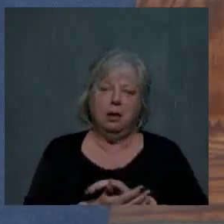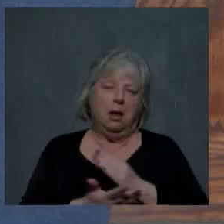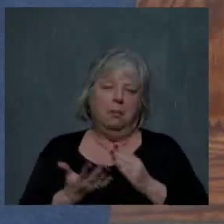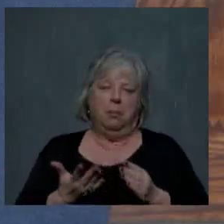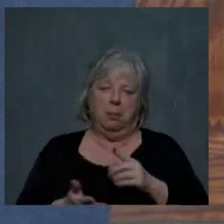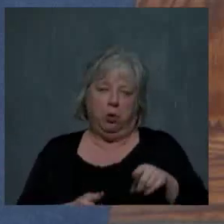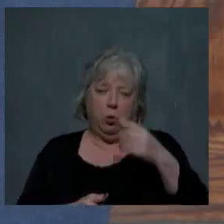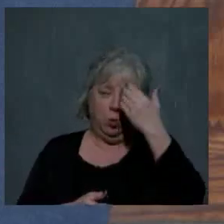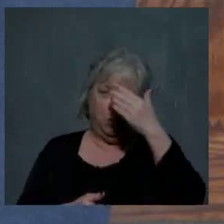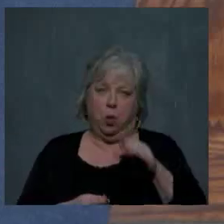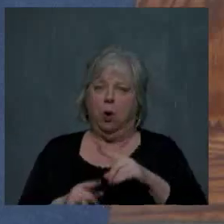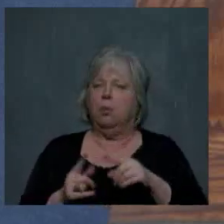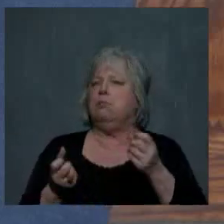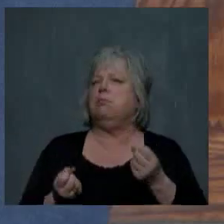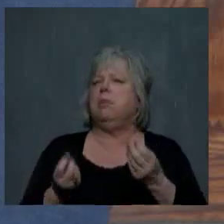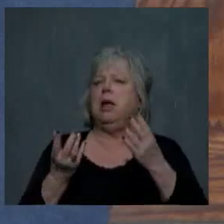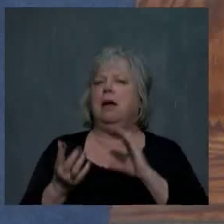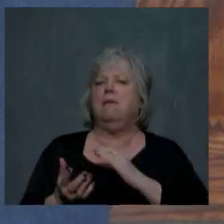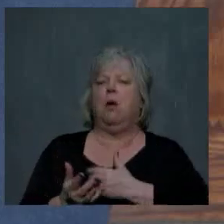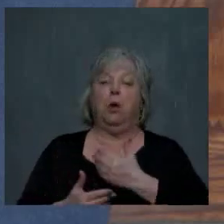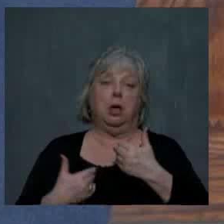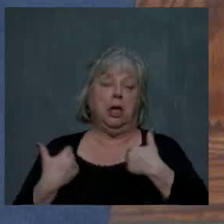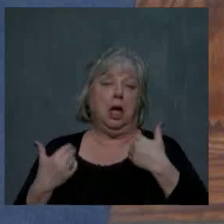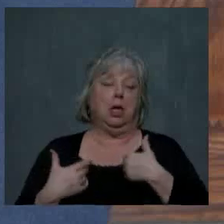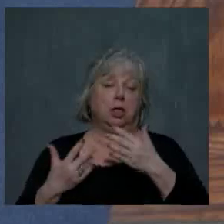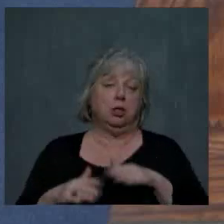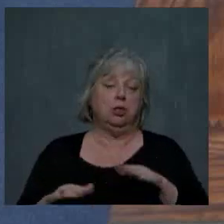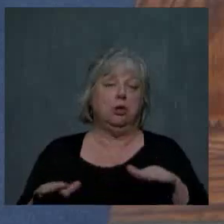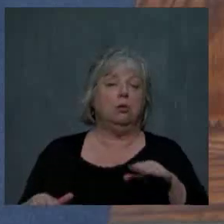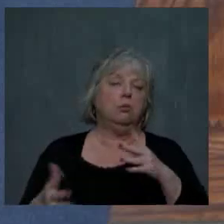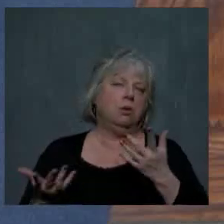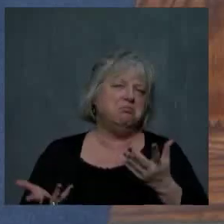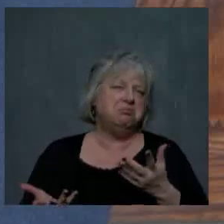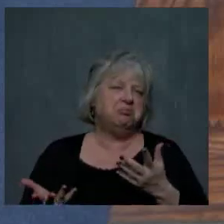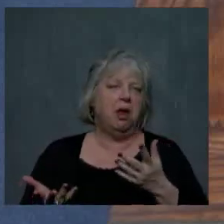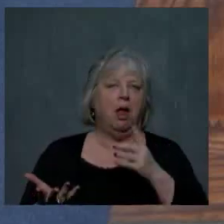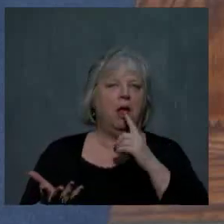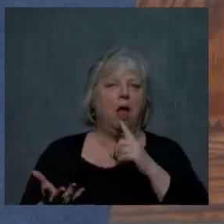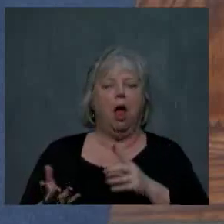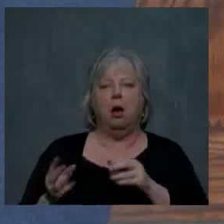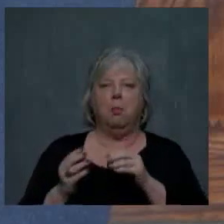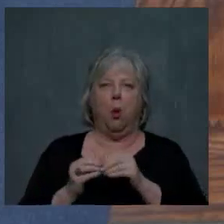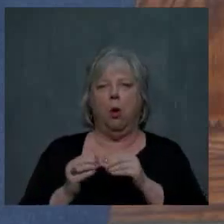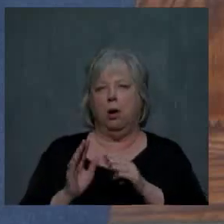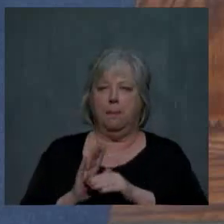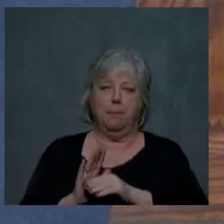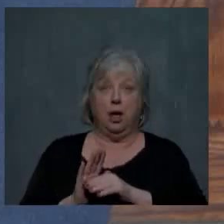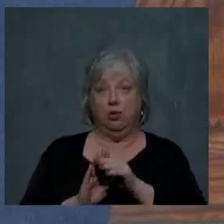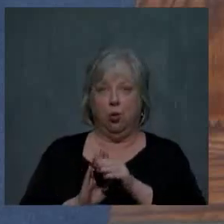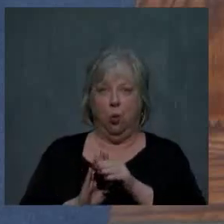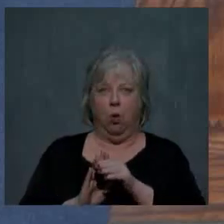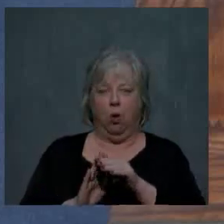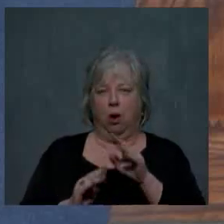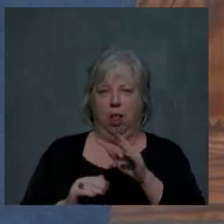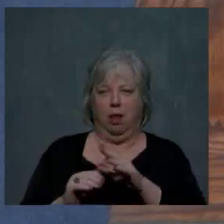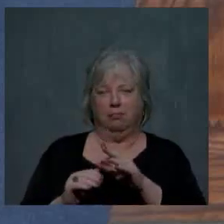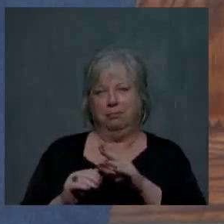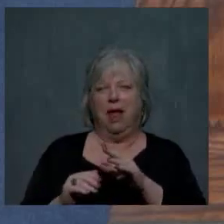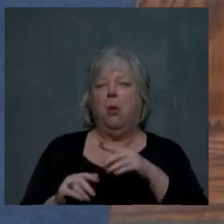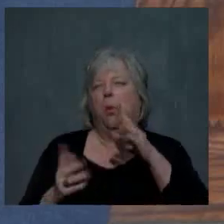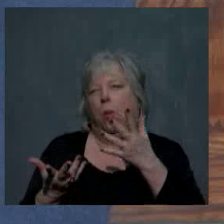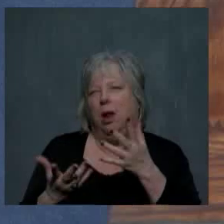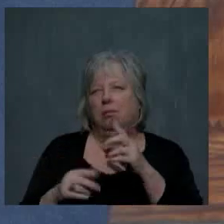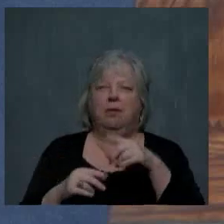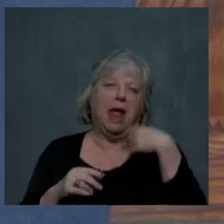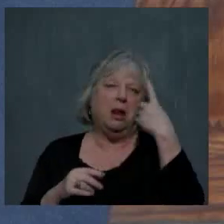but a lot of our young children are more mature than what they are. Some of them